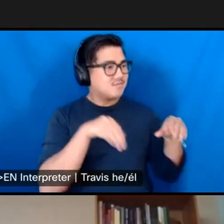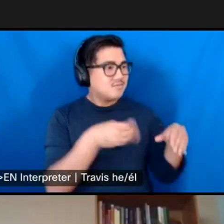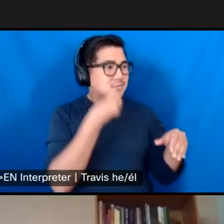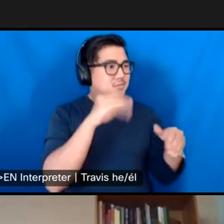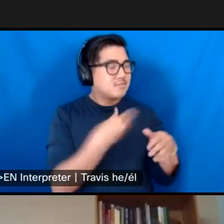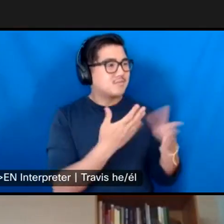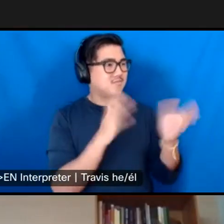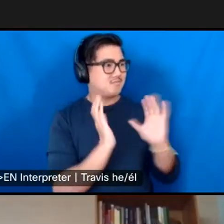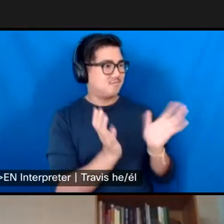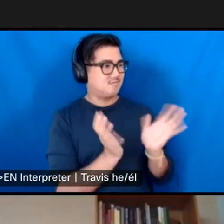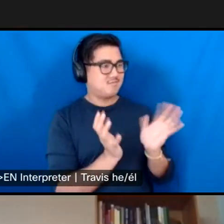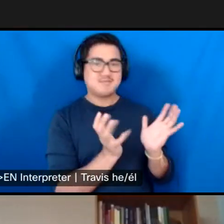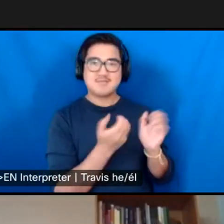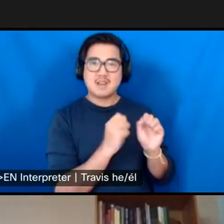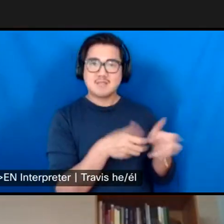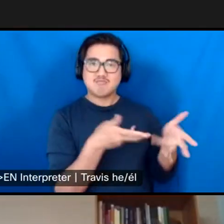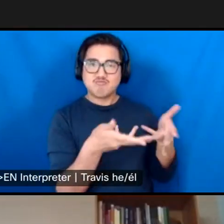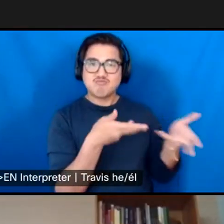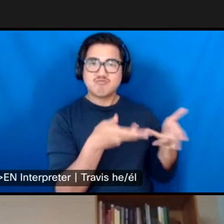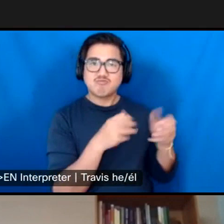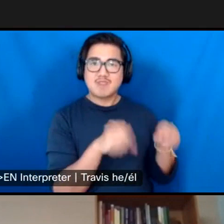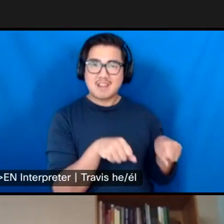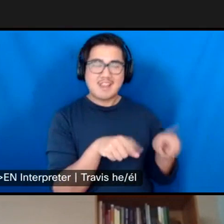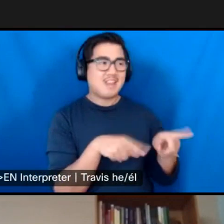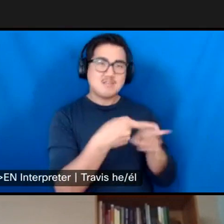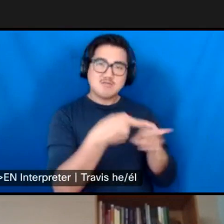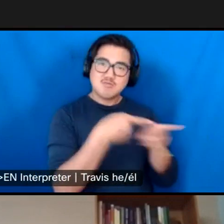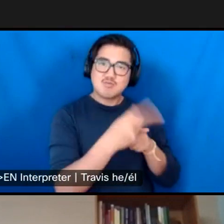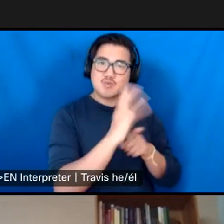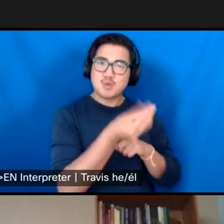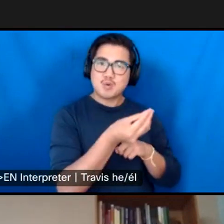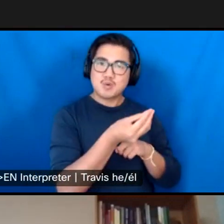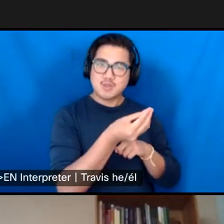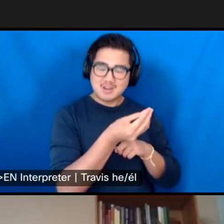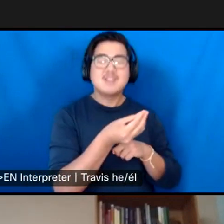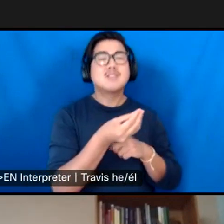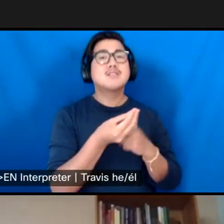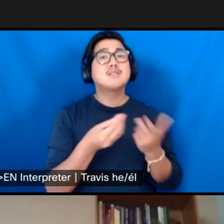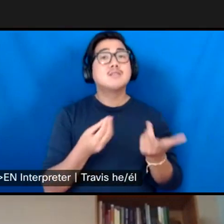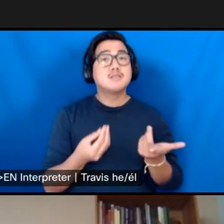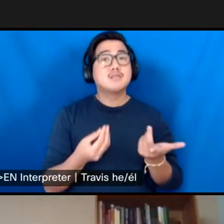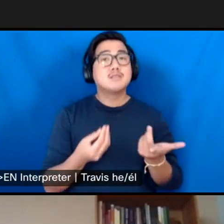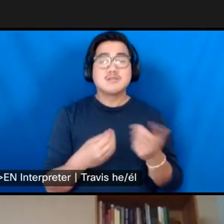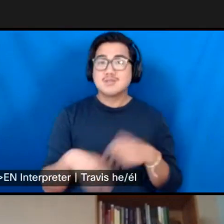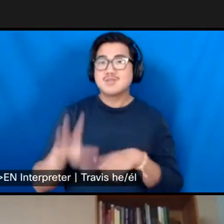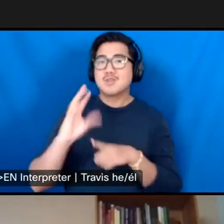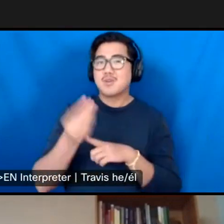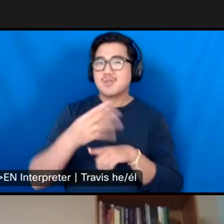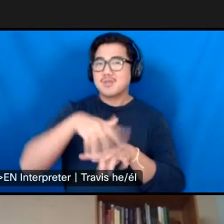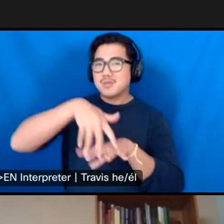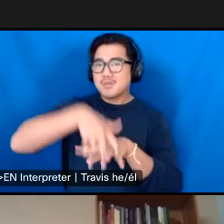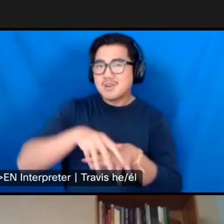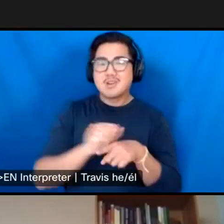culture ways in which um, culturally rooted practices such as breaking bread, such as being